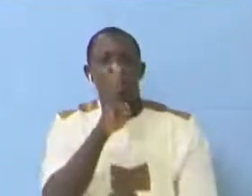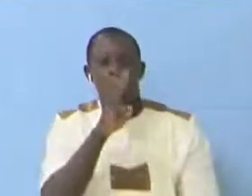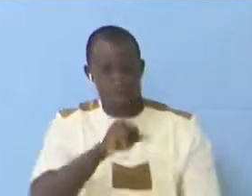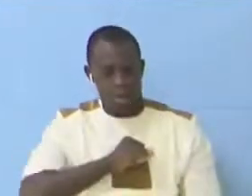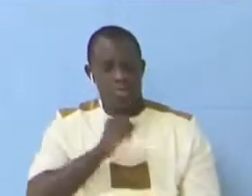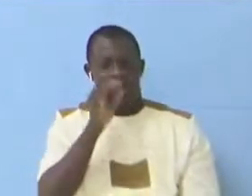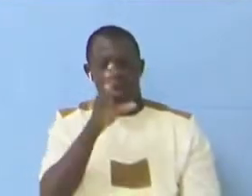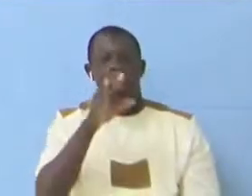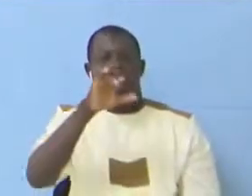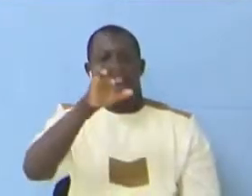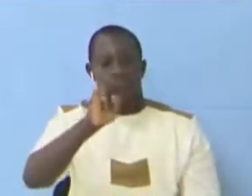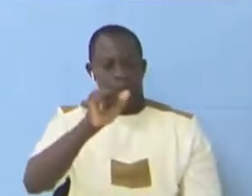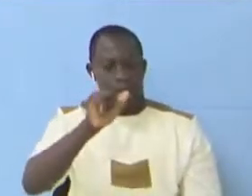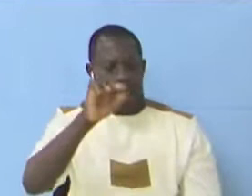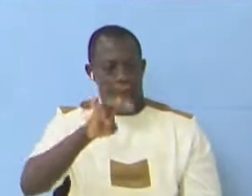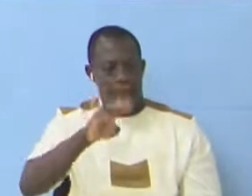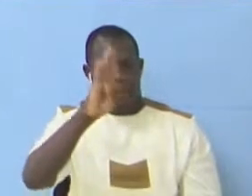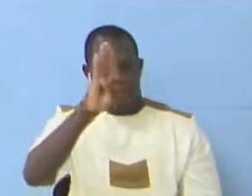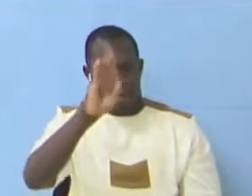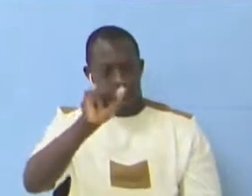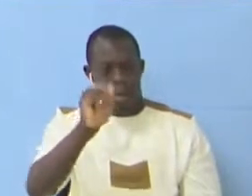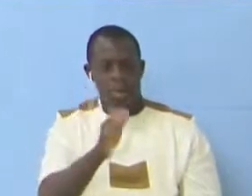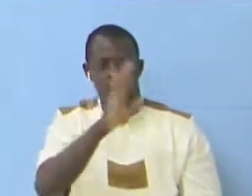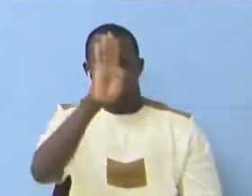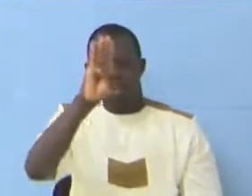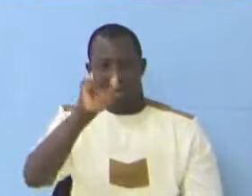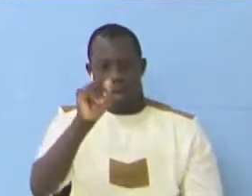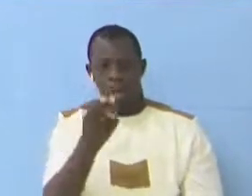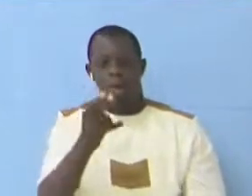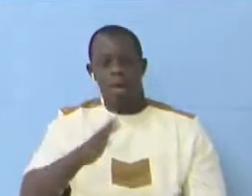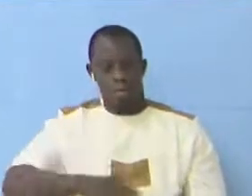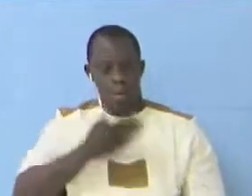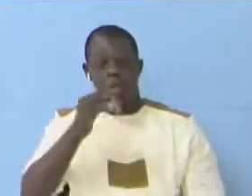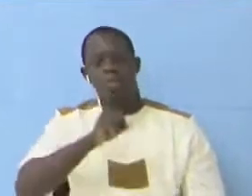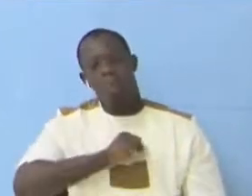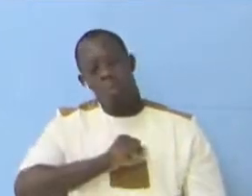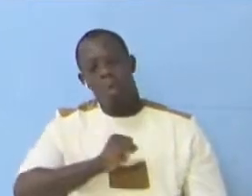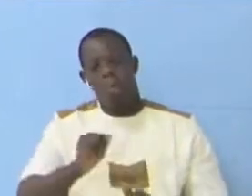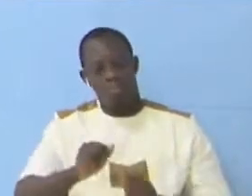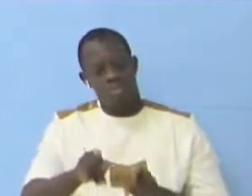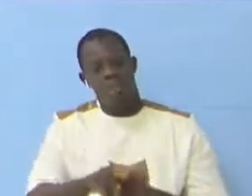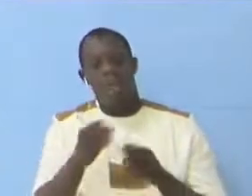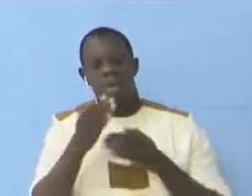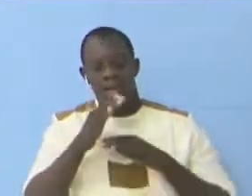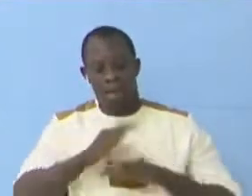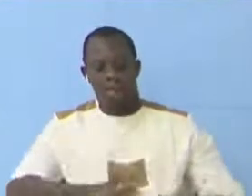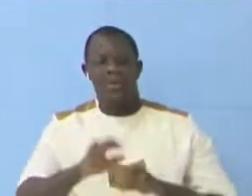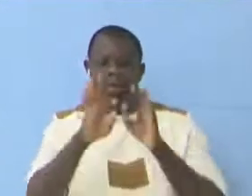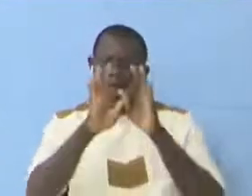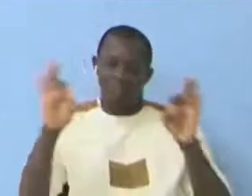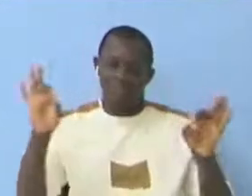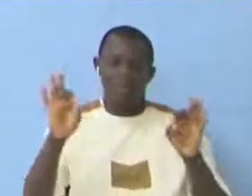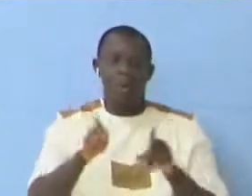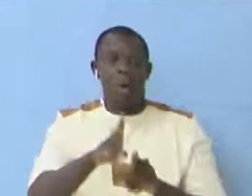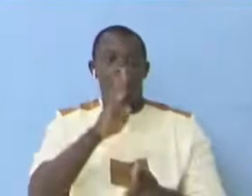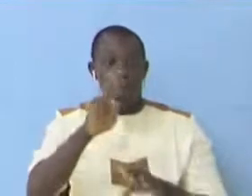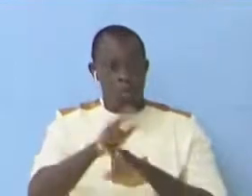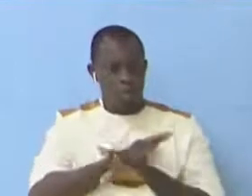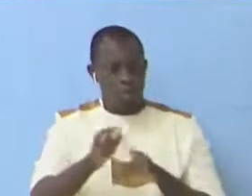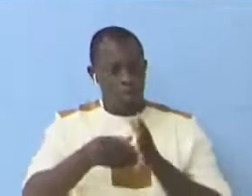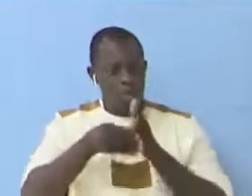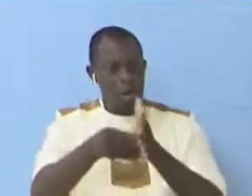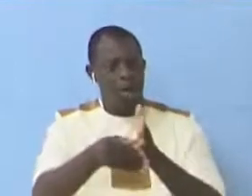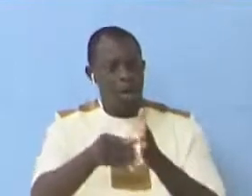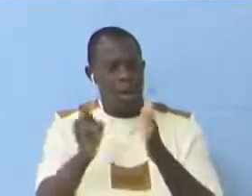bi. Samba Ba. May his soul rest in peace. na ko yàlla yërëm. Who are those leading the investigations? ñan ñoo